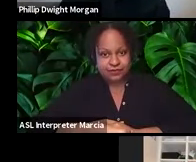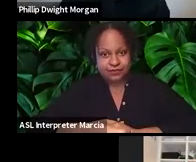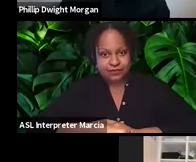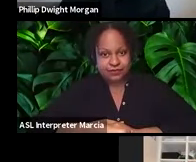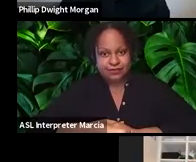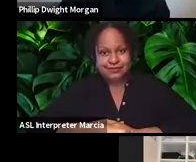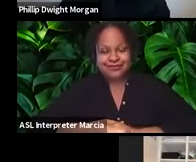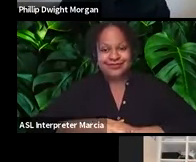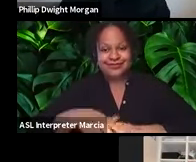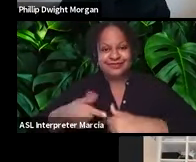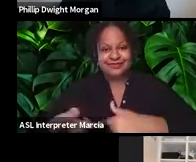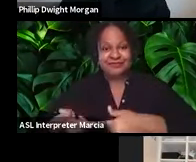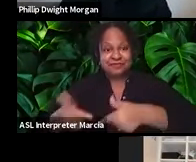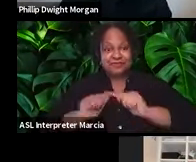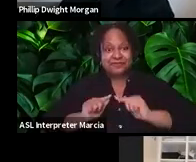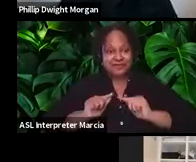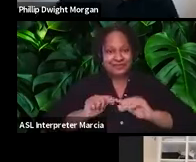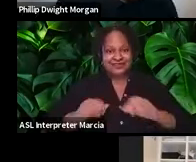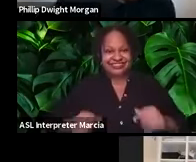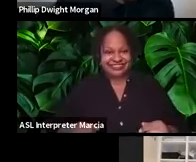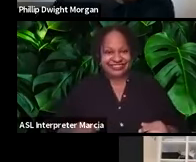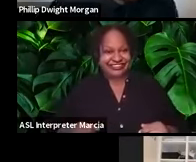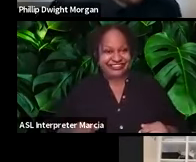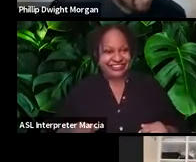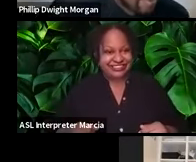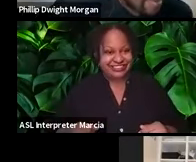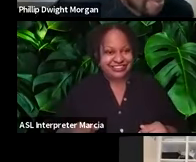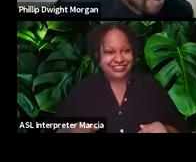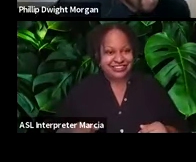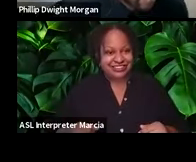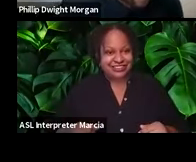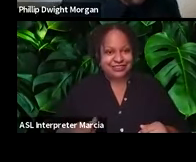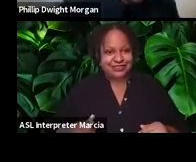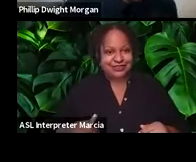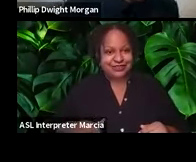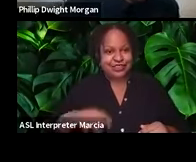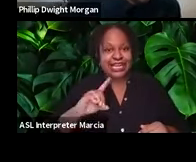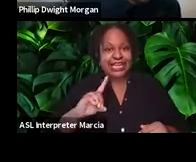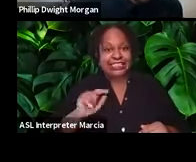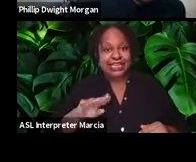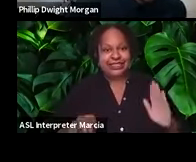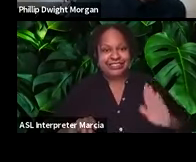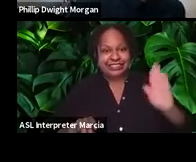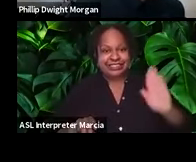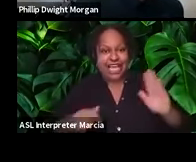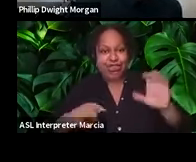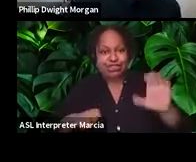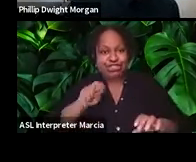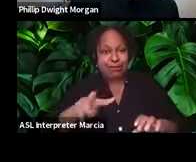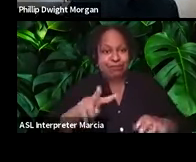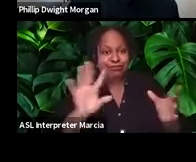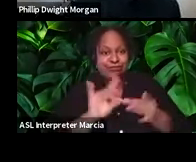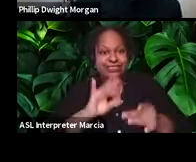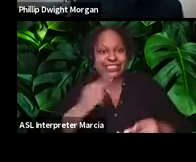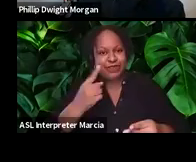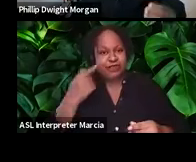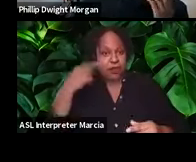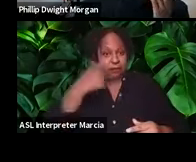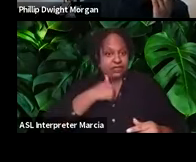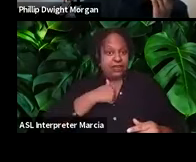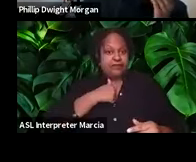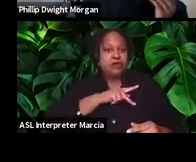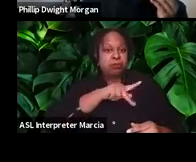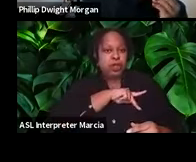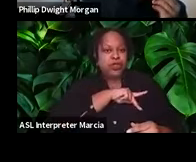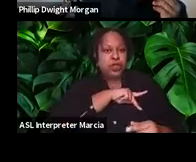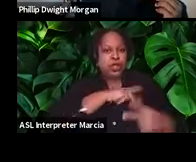on, please. Yeah, okay. I'm gonna jump in and say, you know, for me, there's been a lot of personal development work that has come